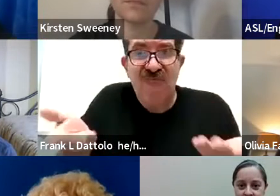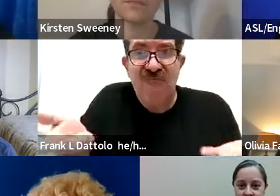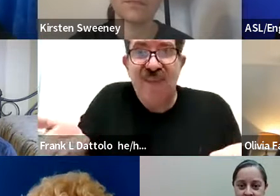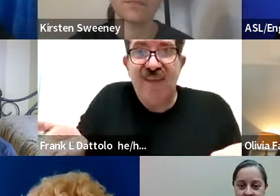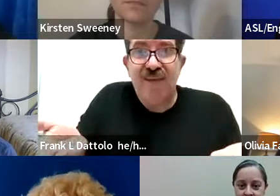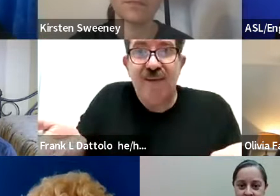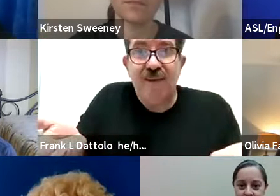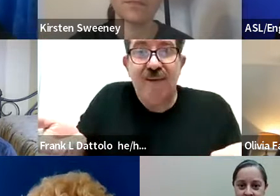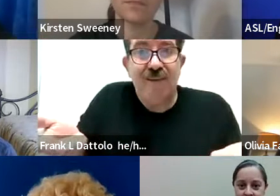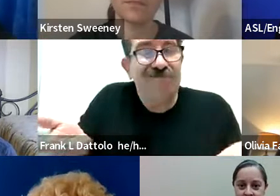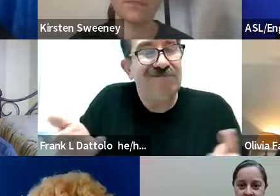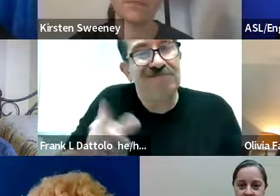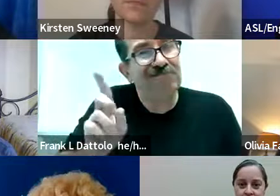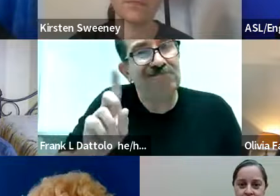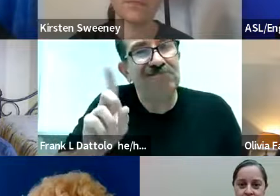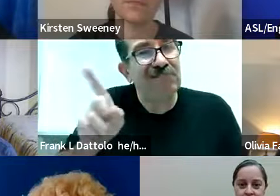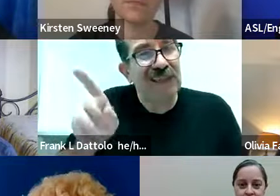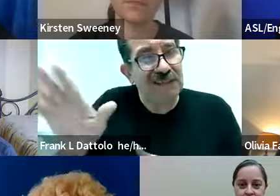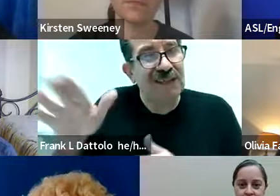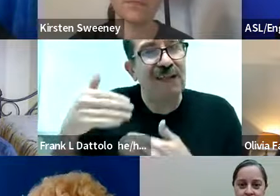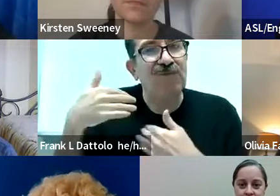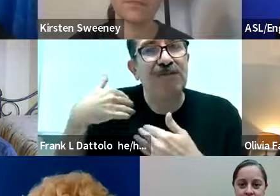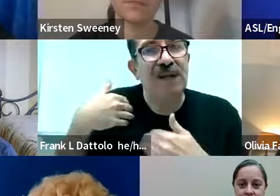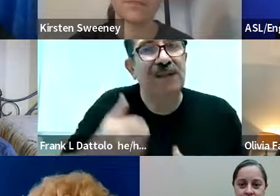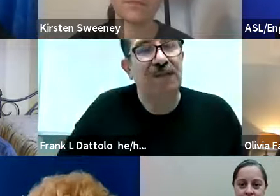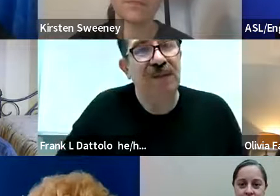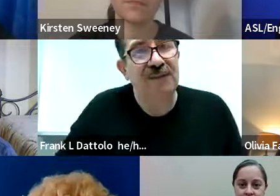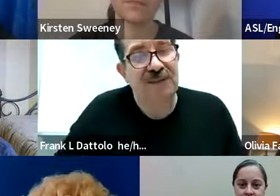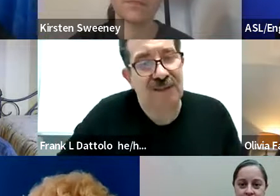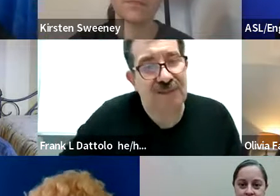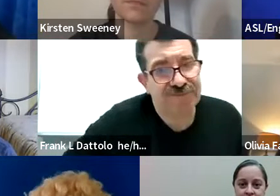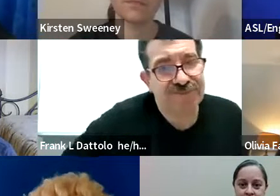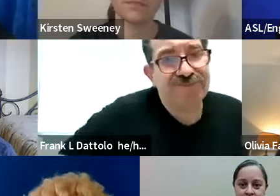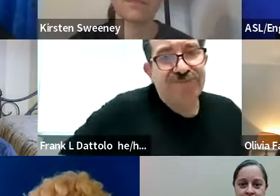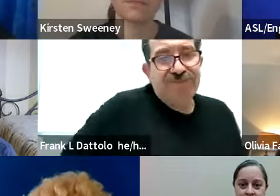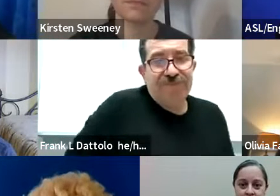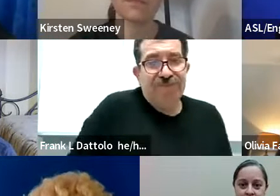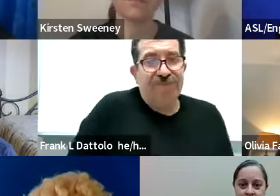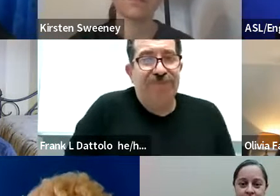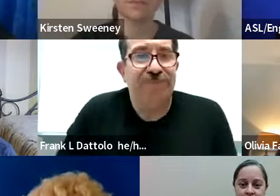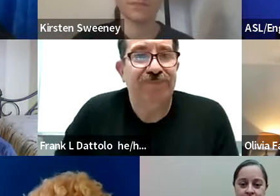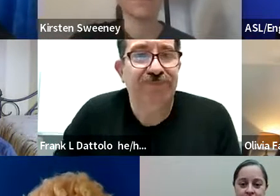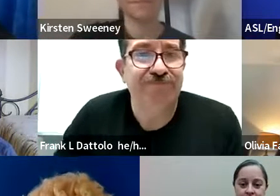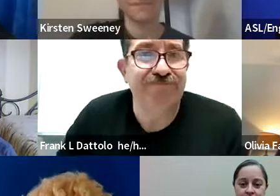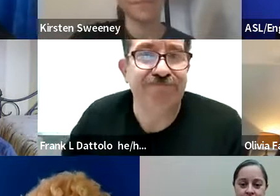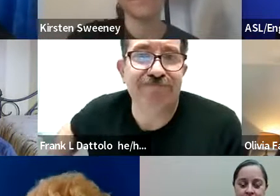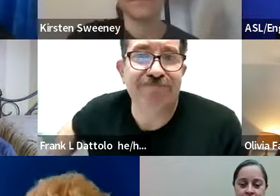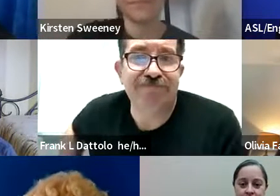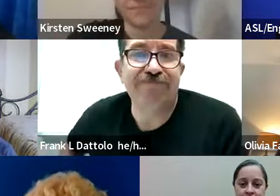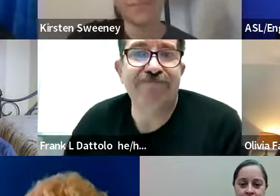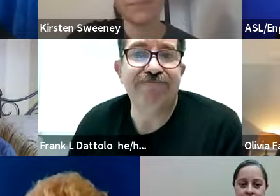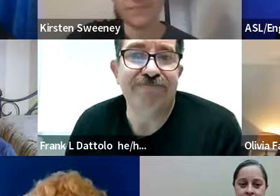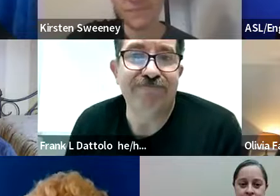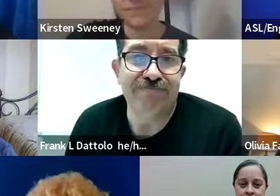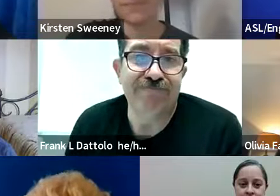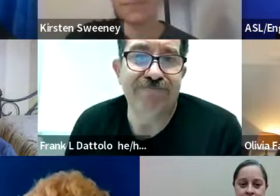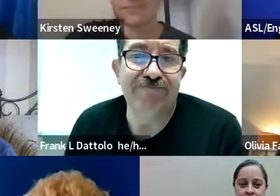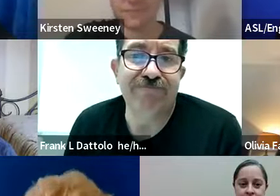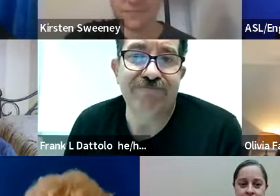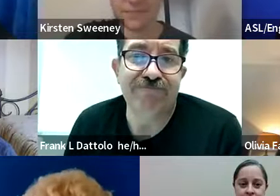to drive a distance and then go back home for nothing, no, that's not good. That's on them. It's their